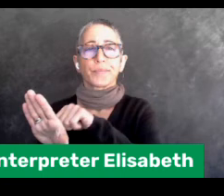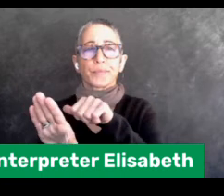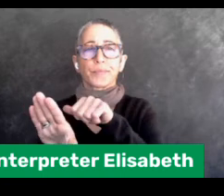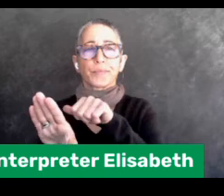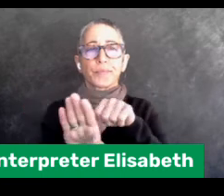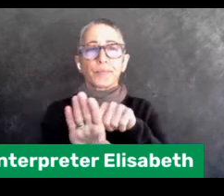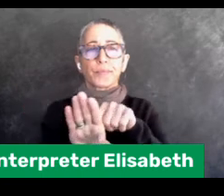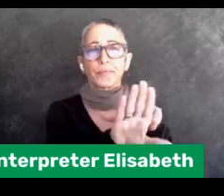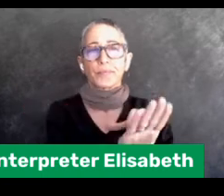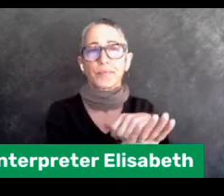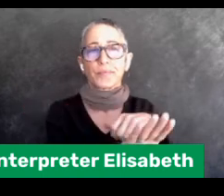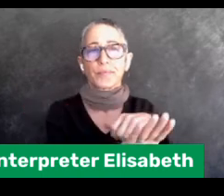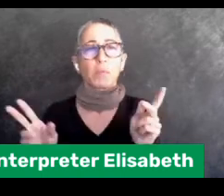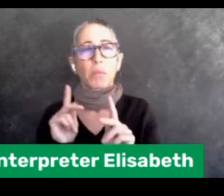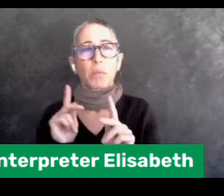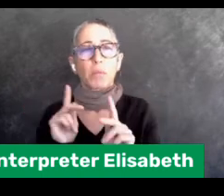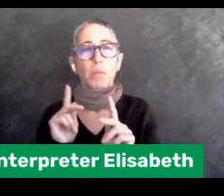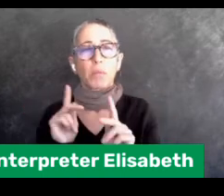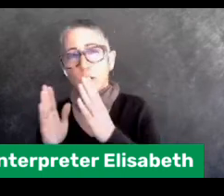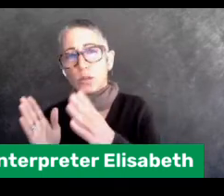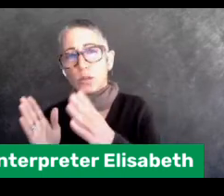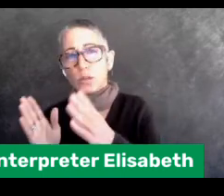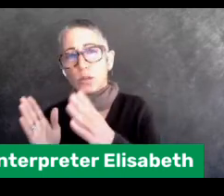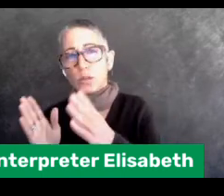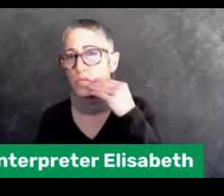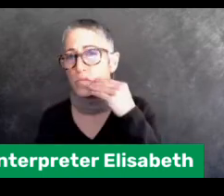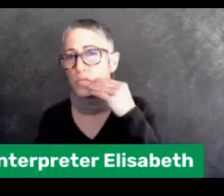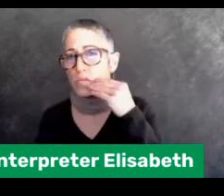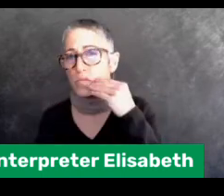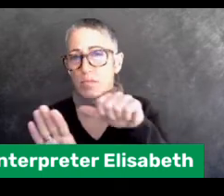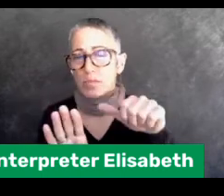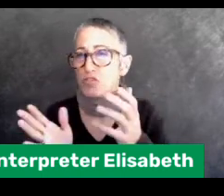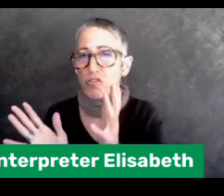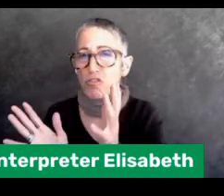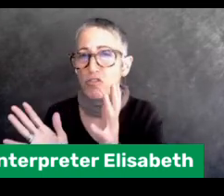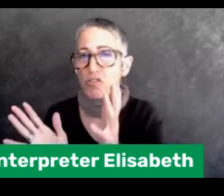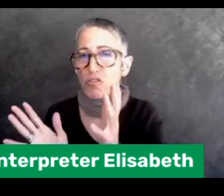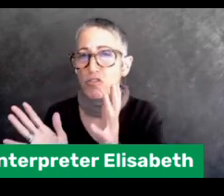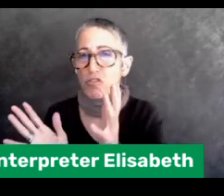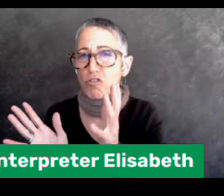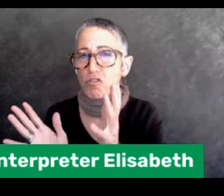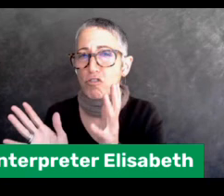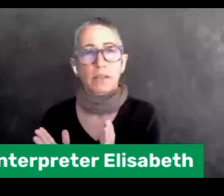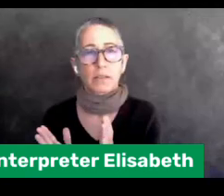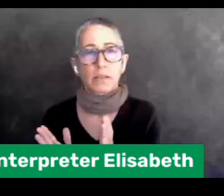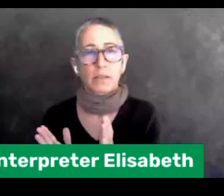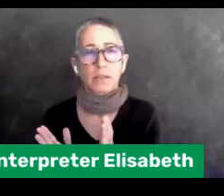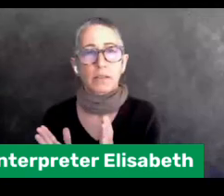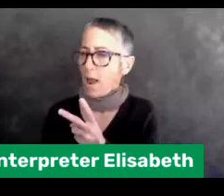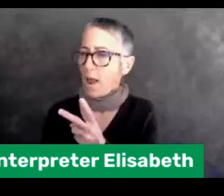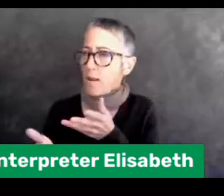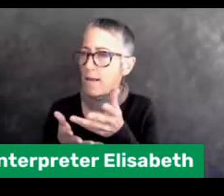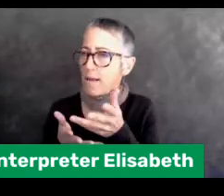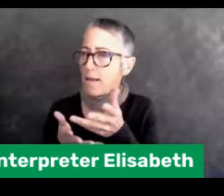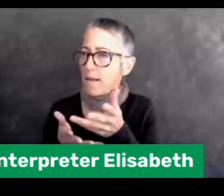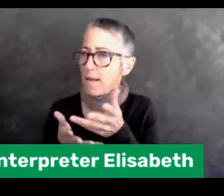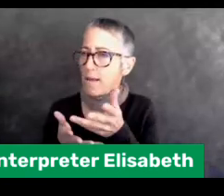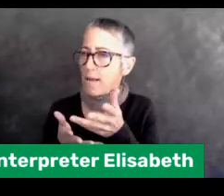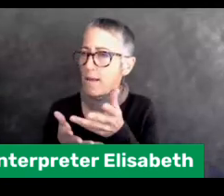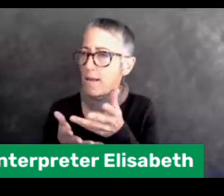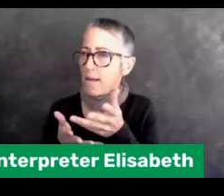thoughtful conversations with residents to really get to know who they are and what they need within the community.